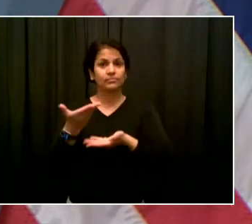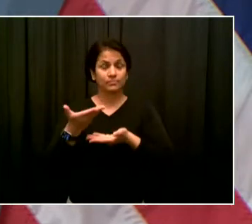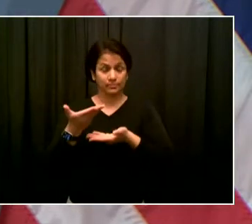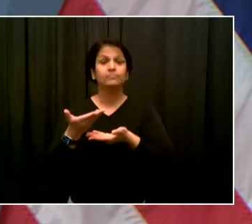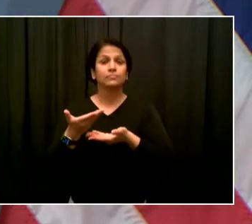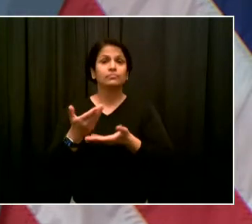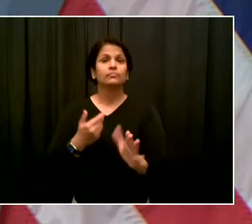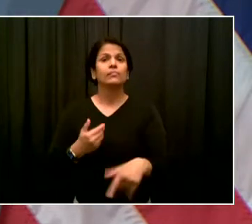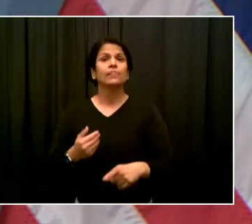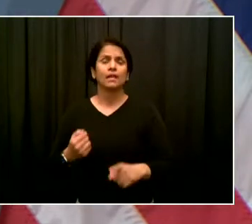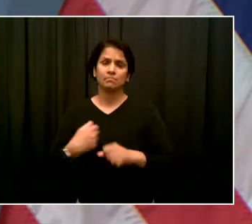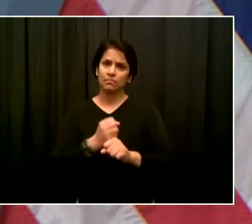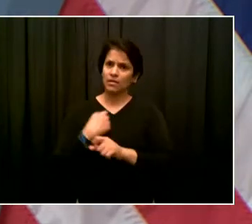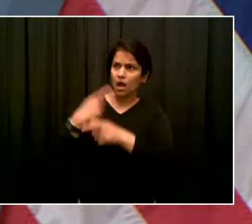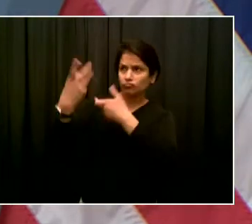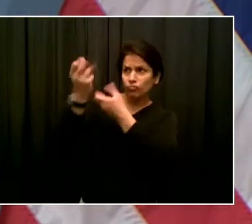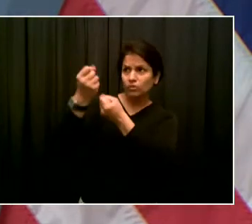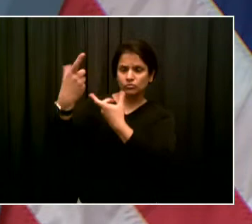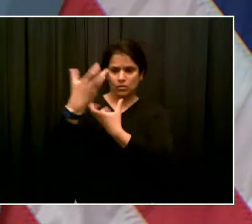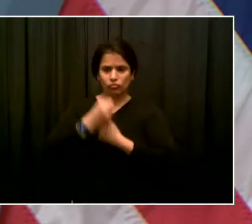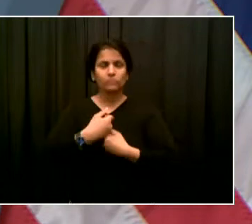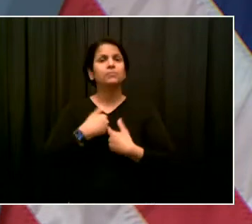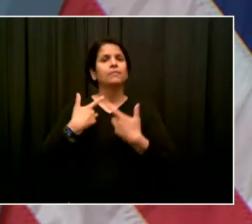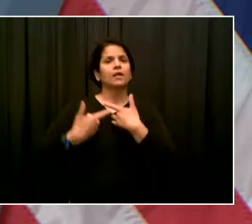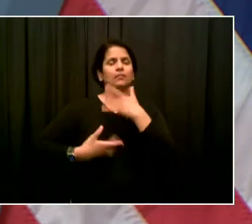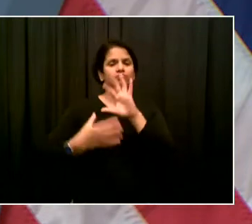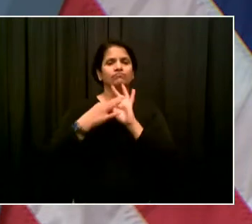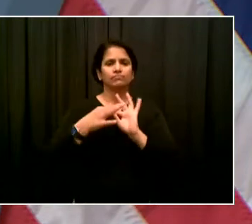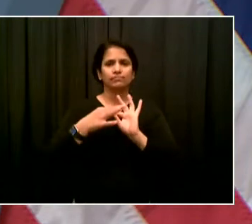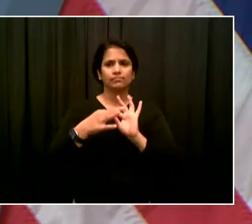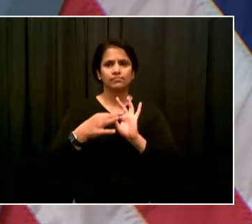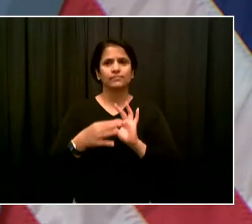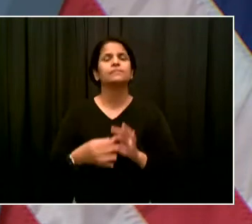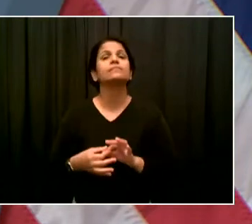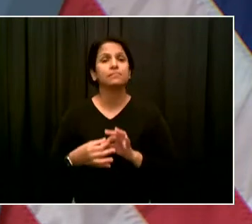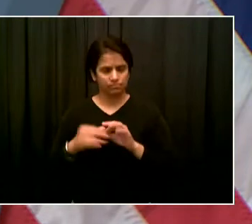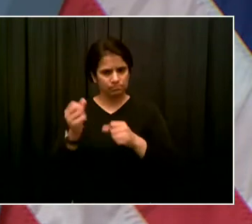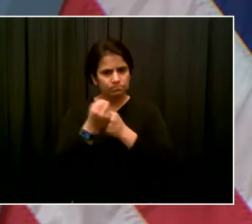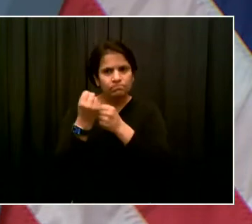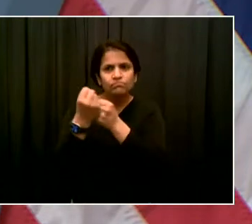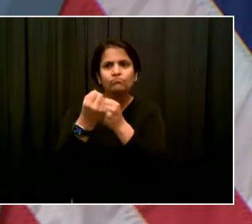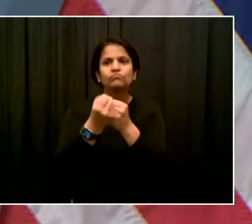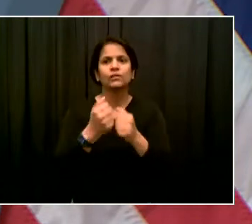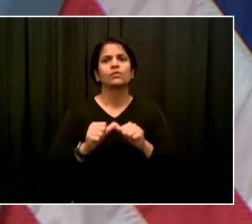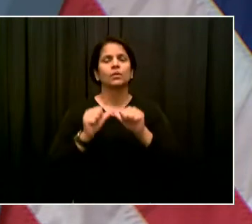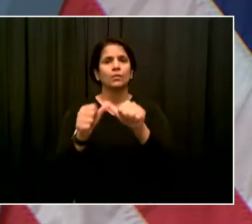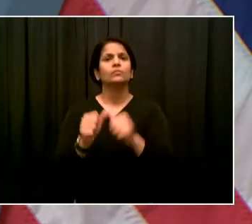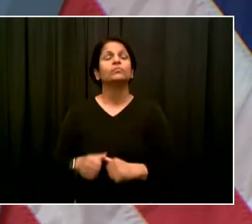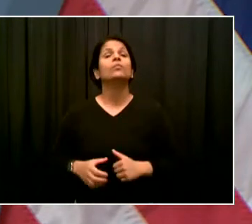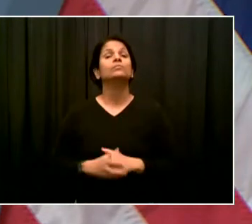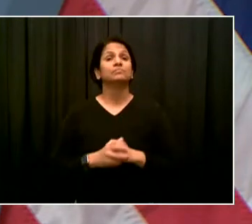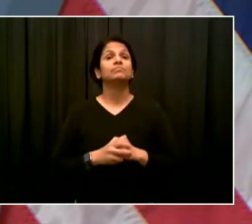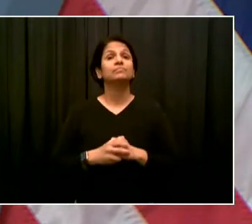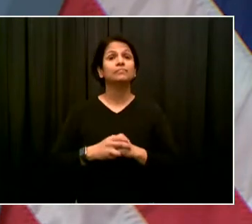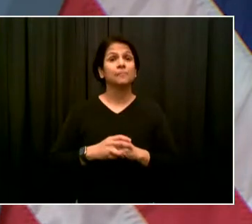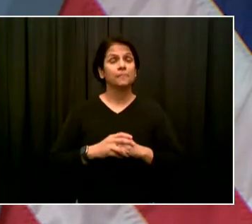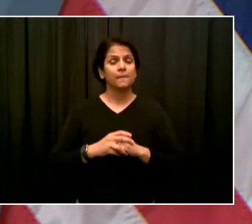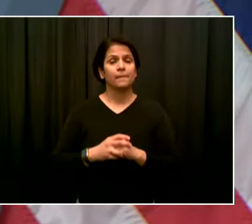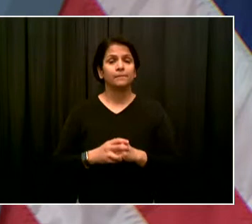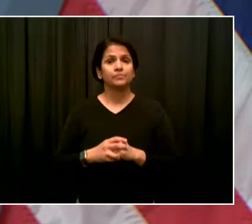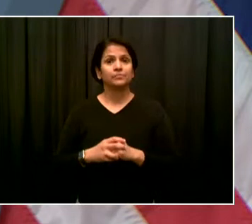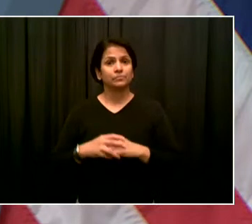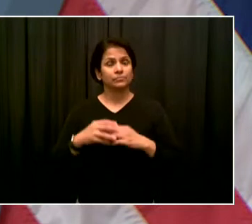for difficult and for happy moments. Sometimes this happens in unexpected ways. I think of two of my patients,